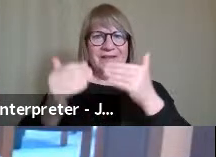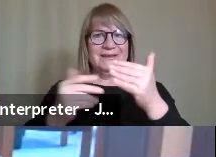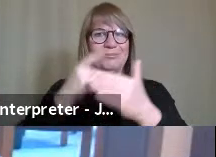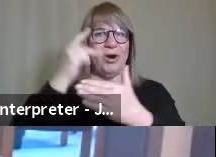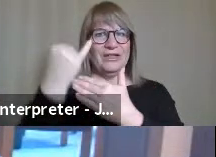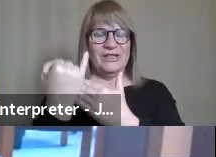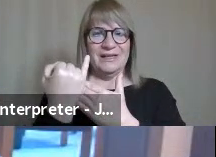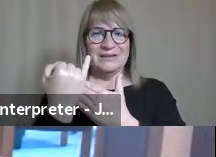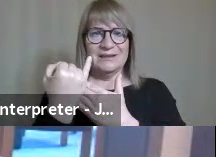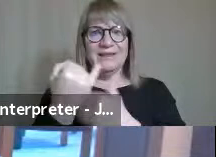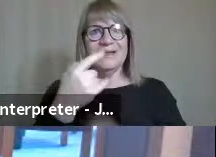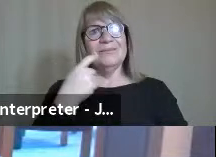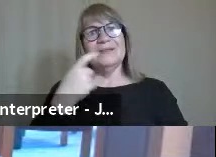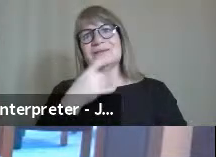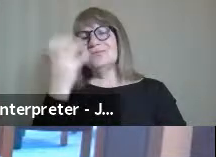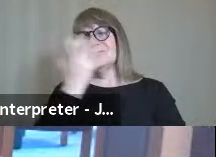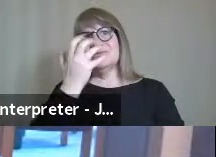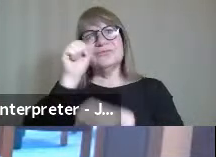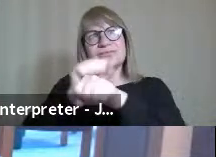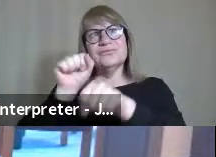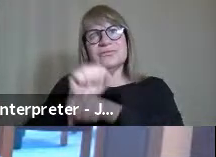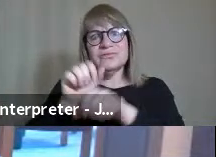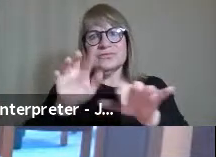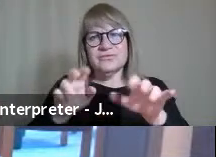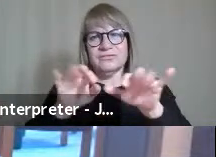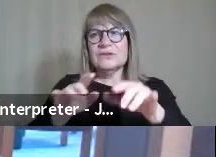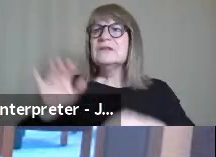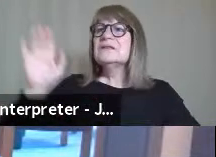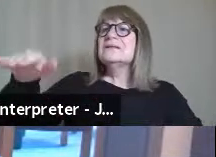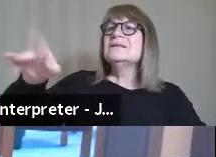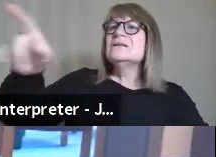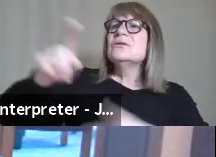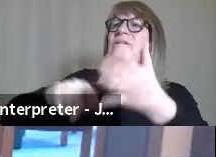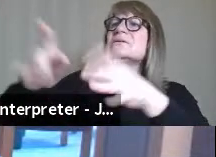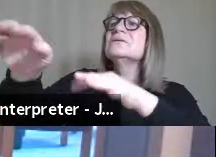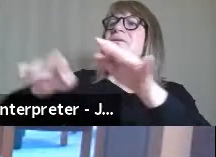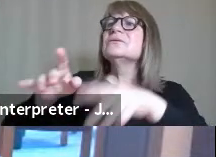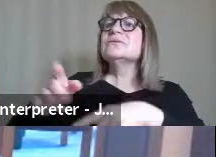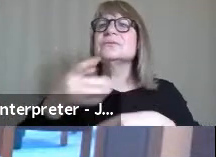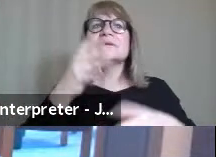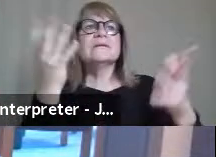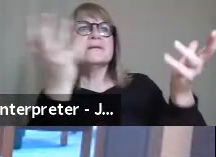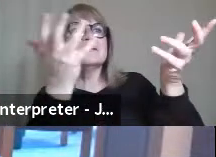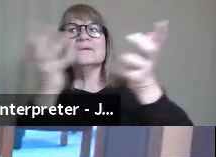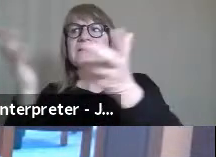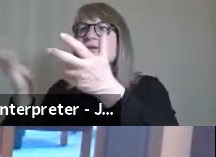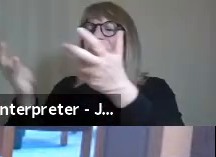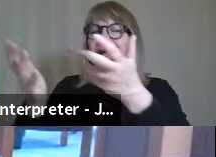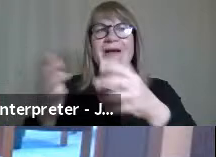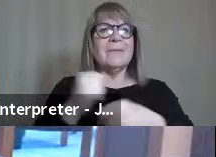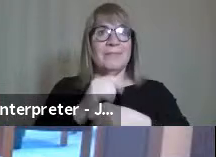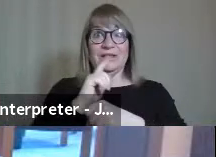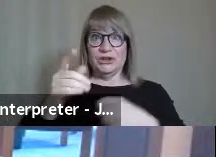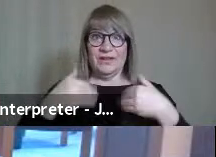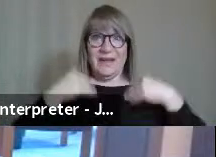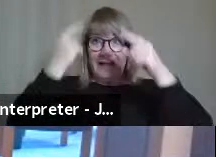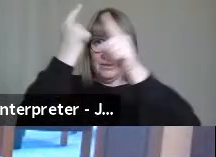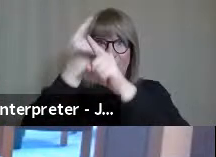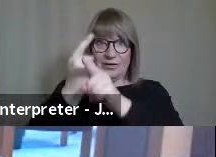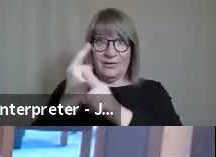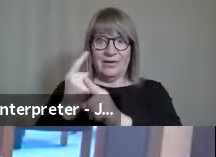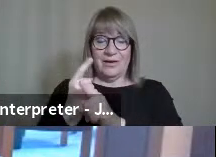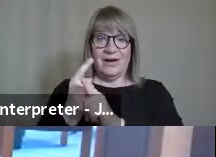rigor of our data entry that they were all checking in with each other and ensuring they were entering things consistently and i'll also say for the well-being